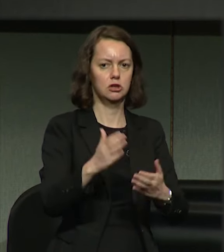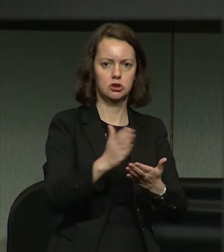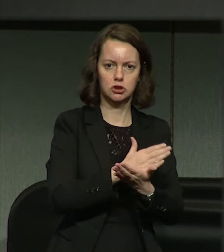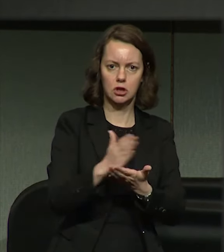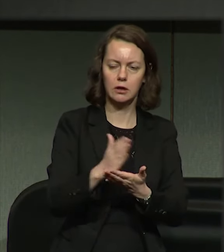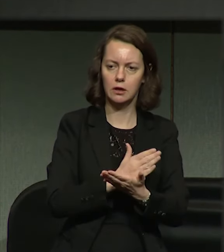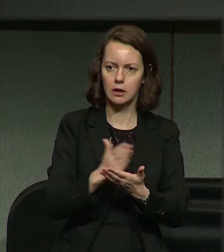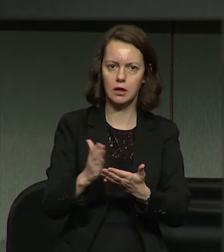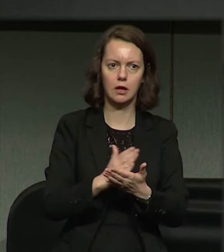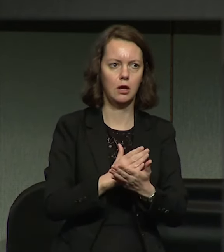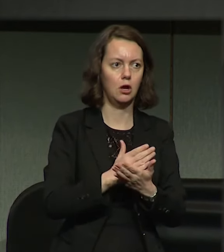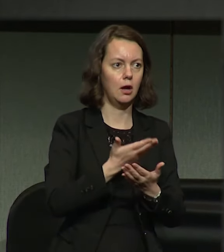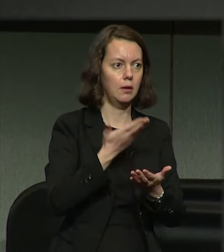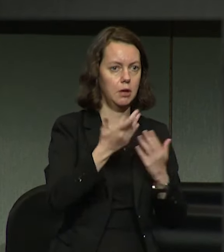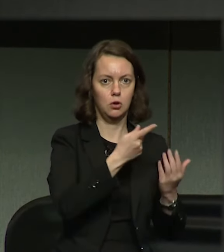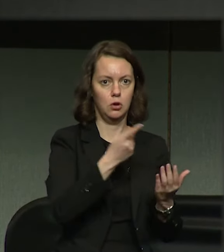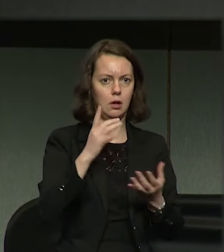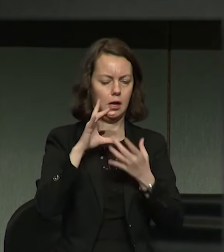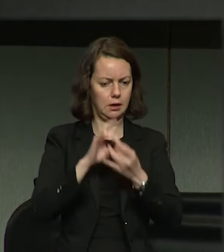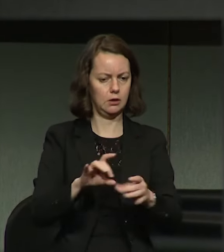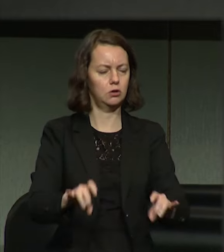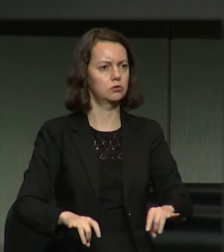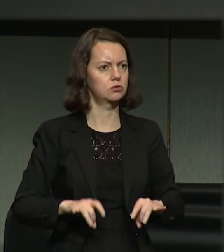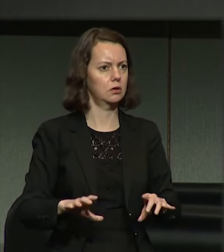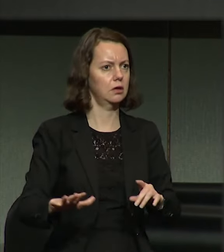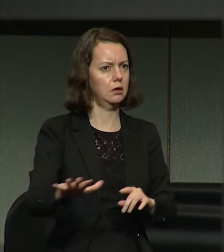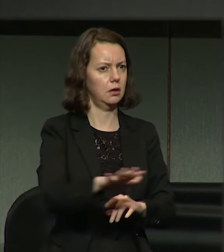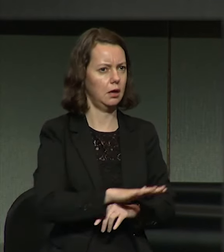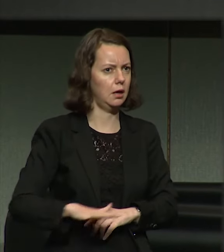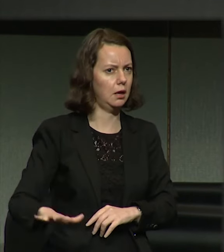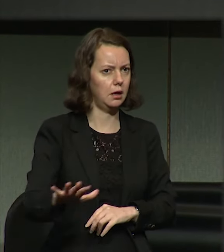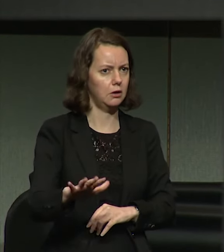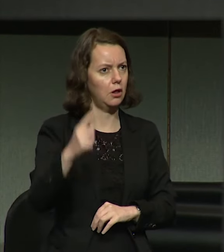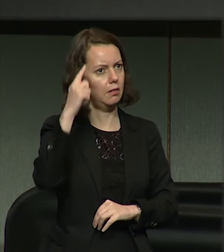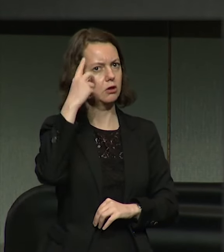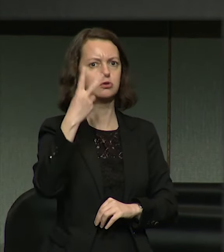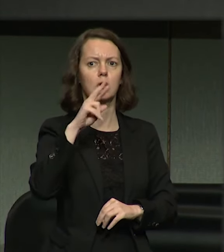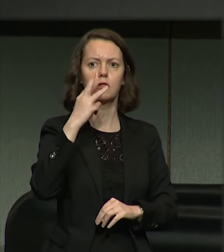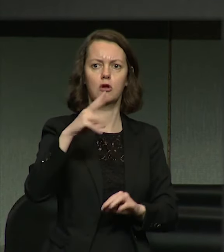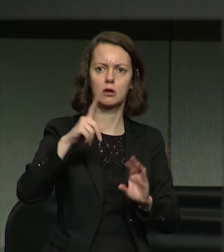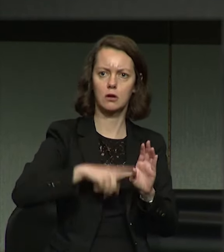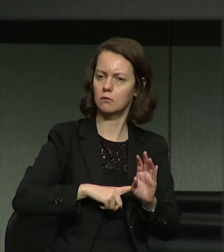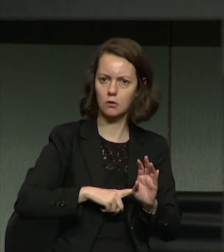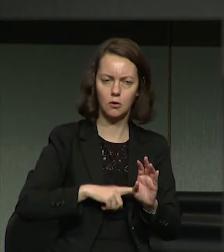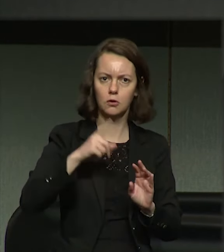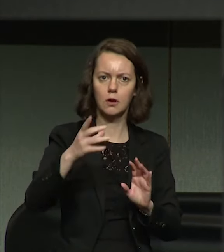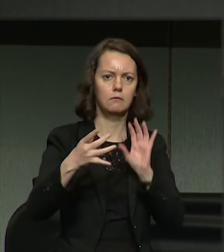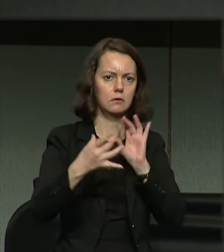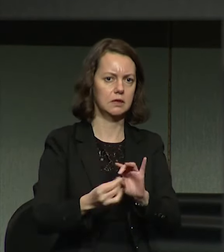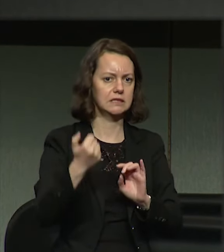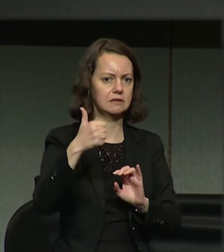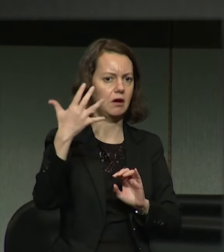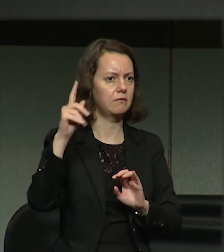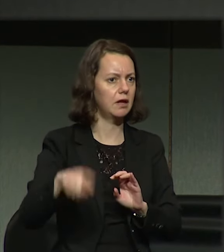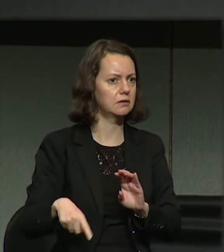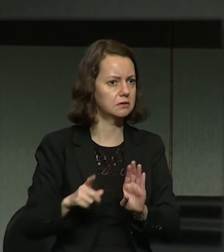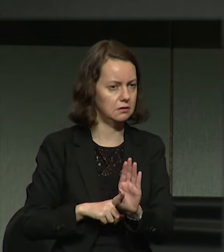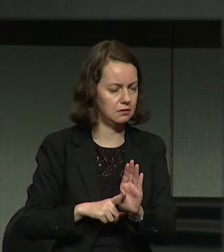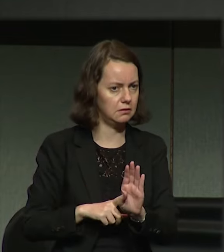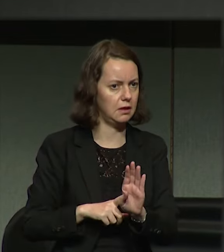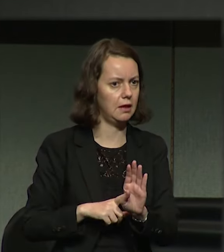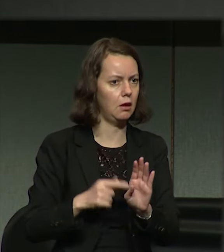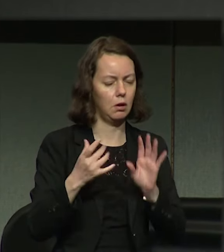your connection to country significantly deepens from 230 years to 65,000 years. And with a